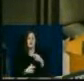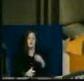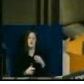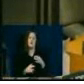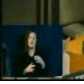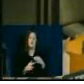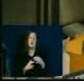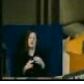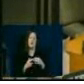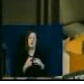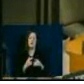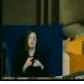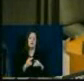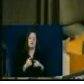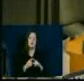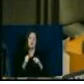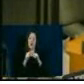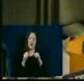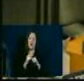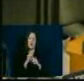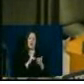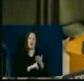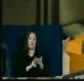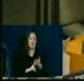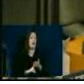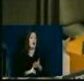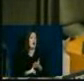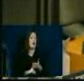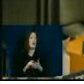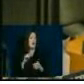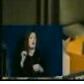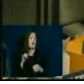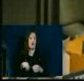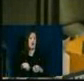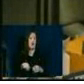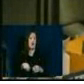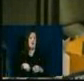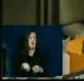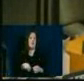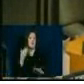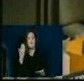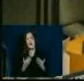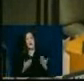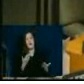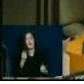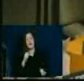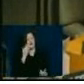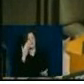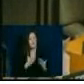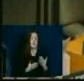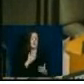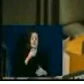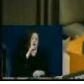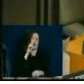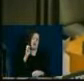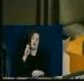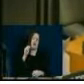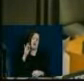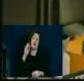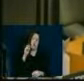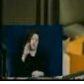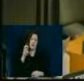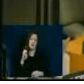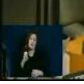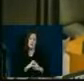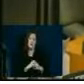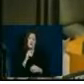the areas of the contract where it may or may not be enforceable. You know, if